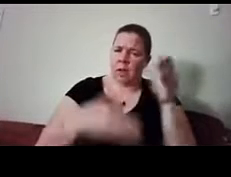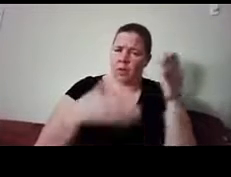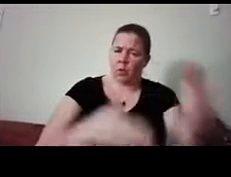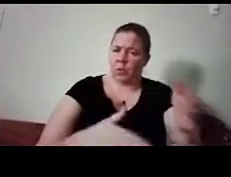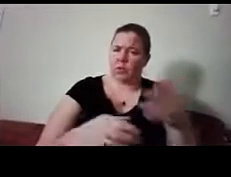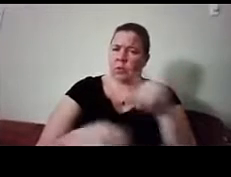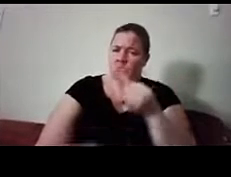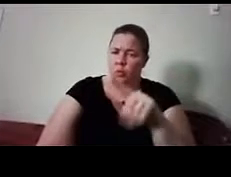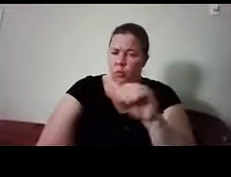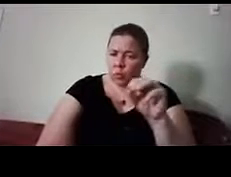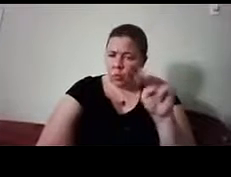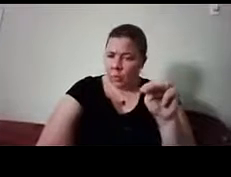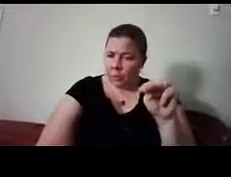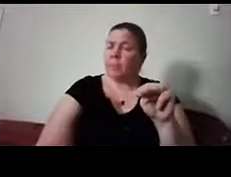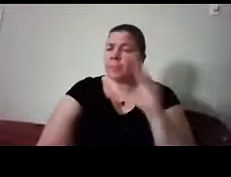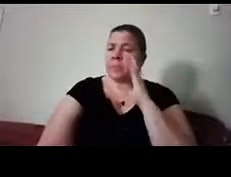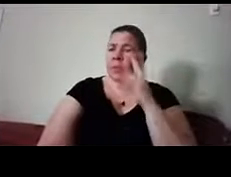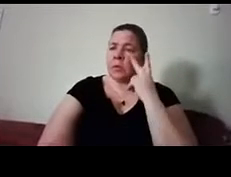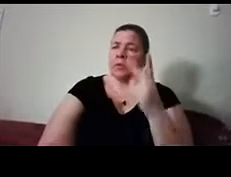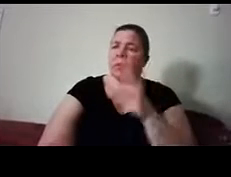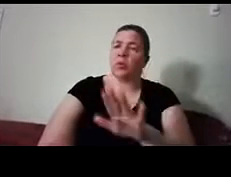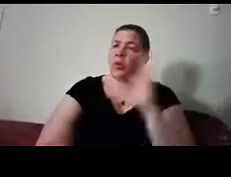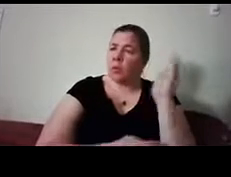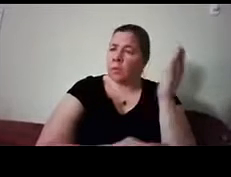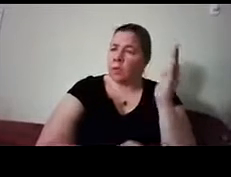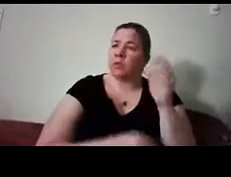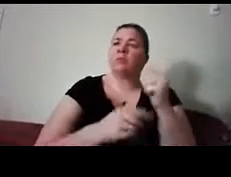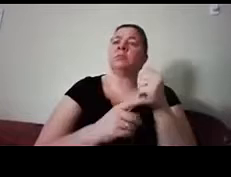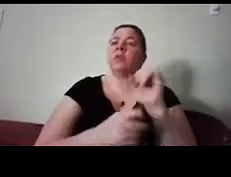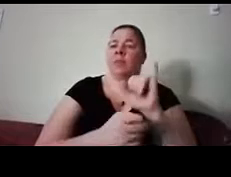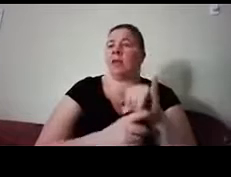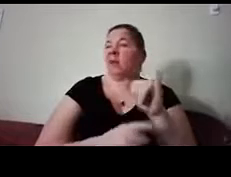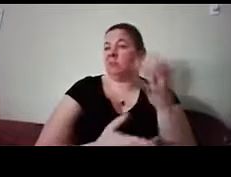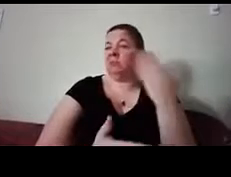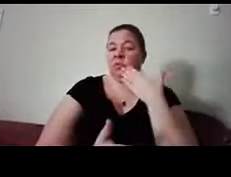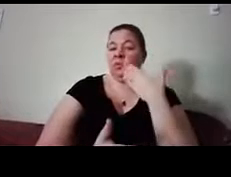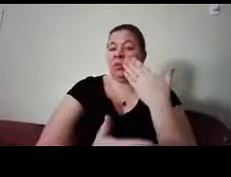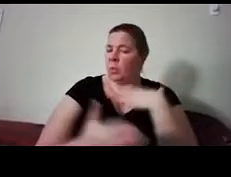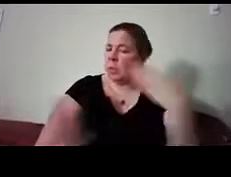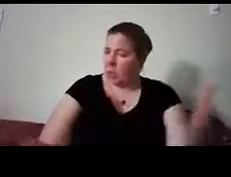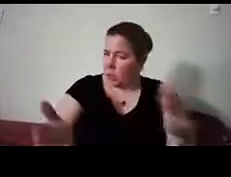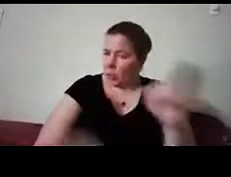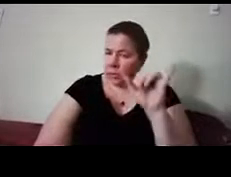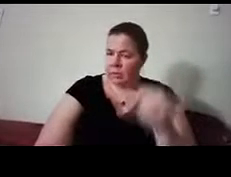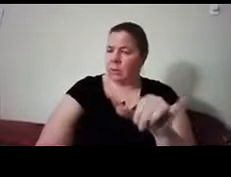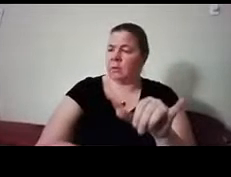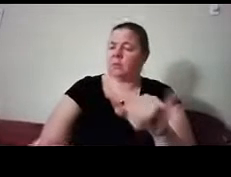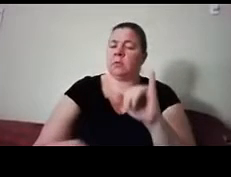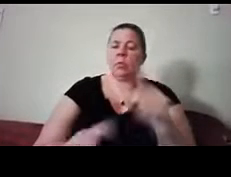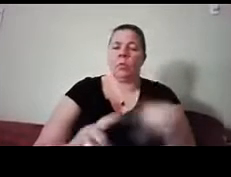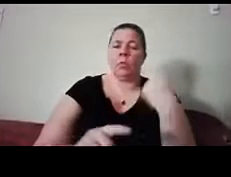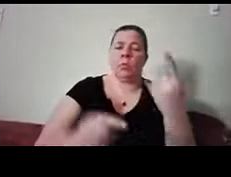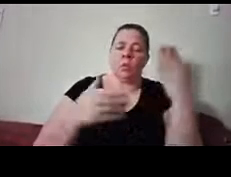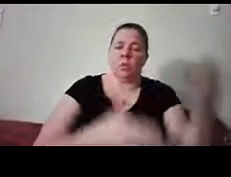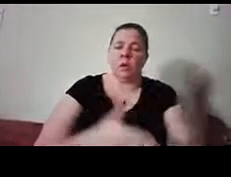to the Zoom. Maybe before long, you're gonna start doing your own presentations and so on and so forth. That's a great thing. We encourage that. But the only way to bring them is